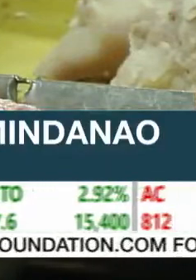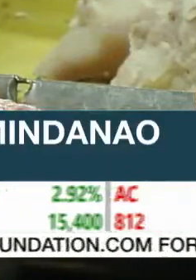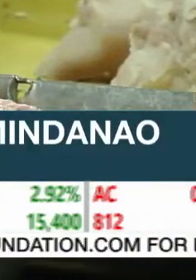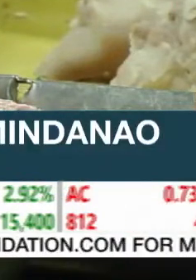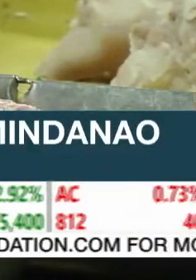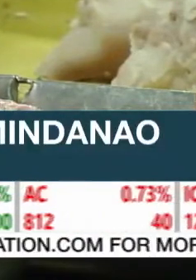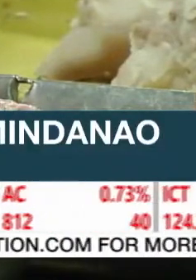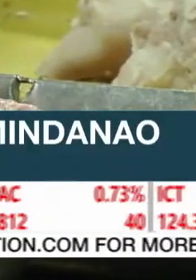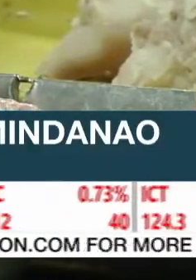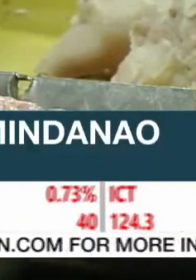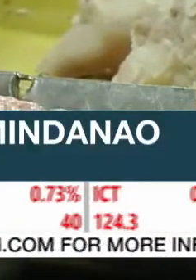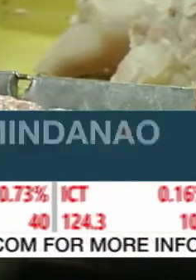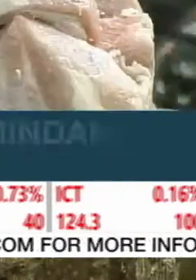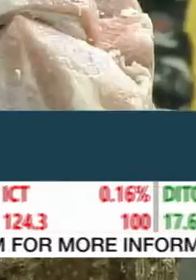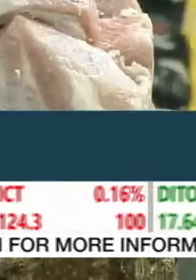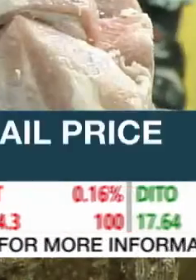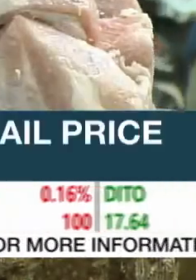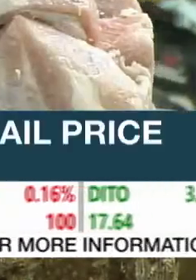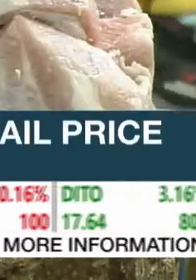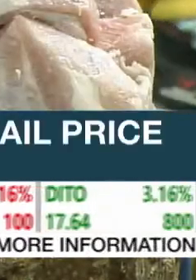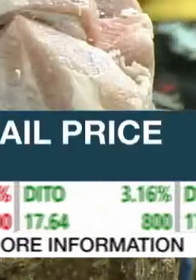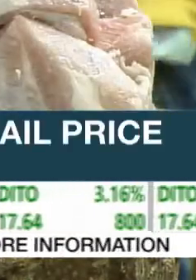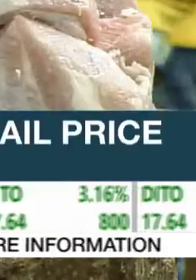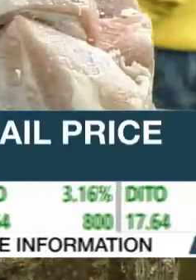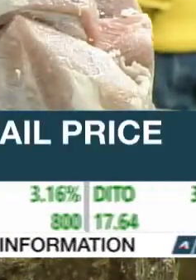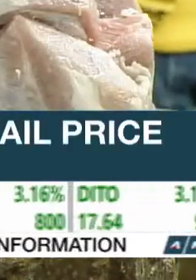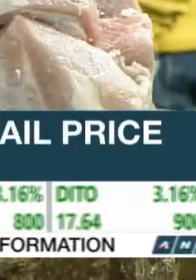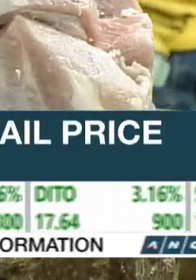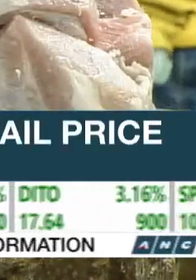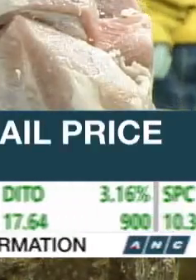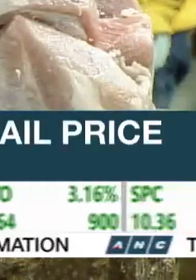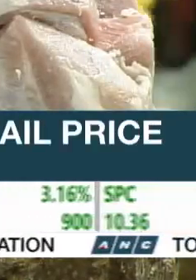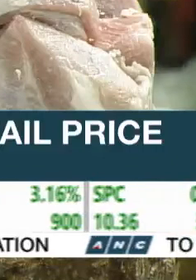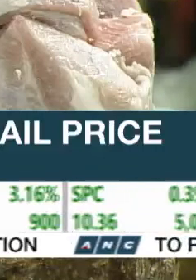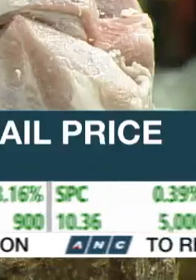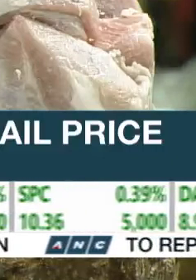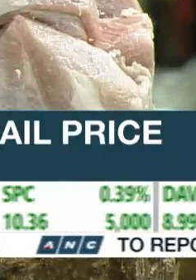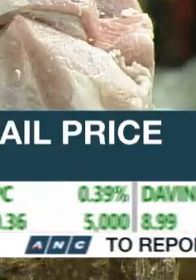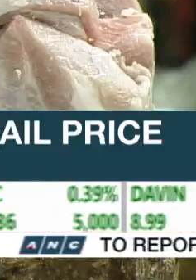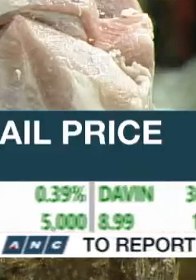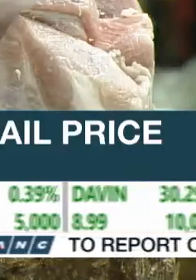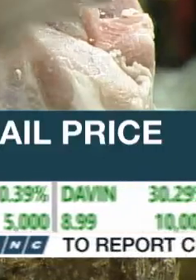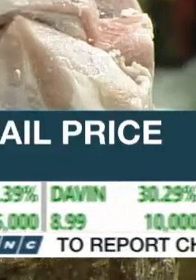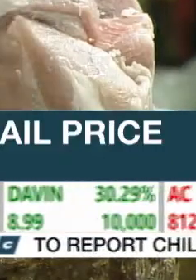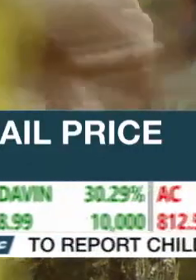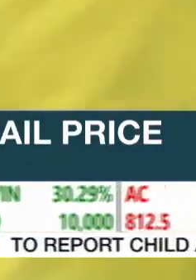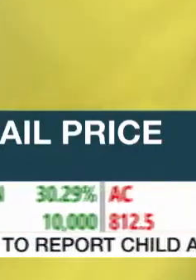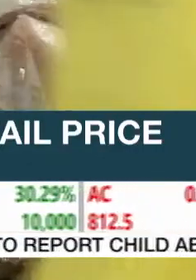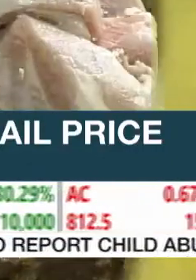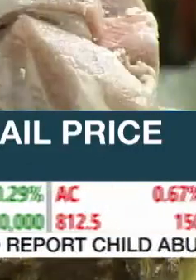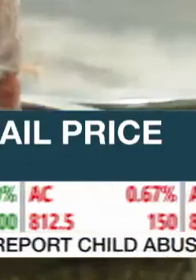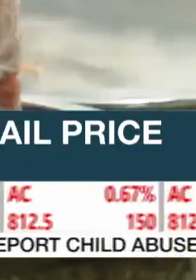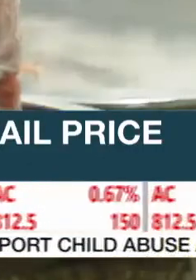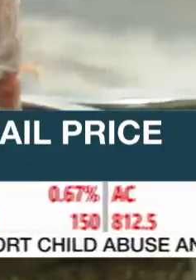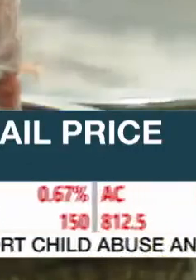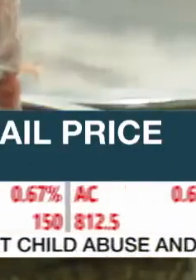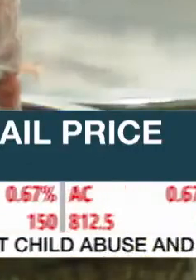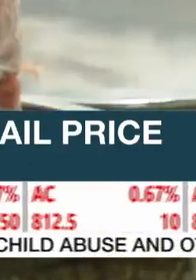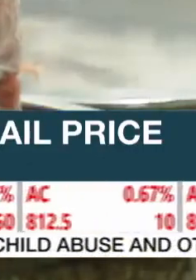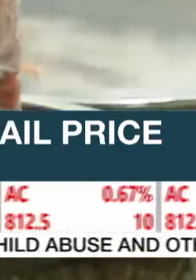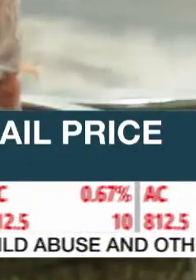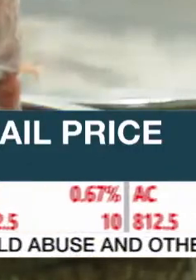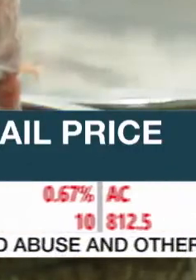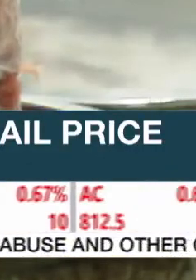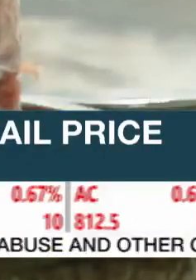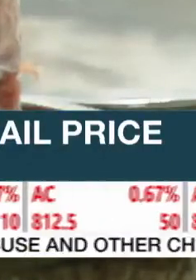soon impose a suggested retail price for imported frozen pork and require vendors to label their products properly so